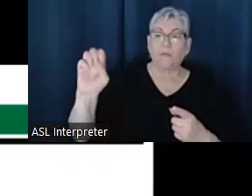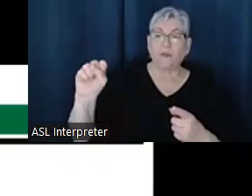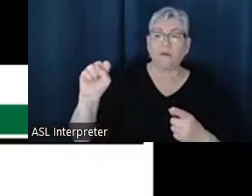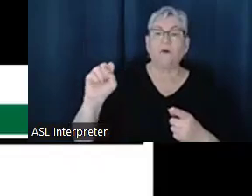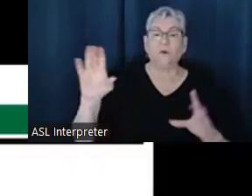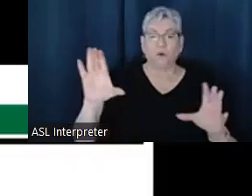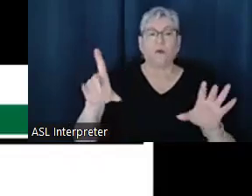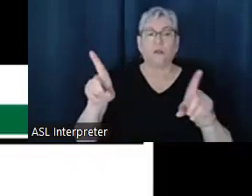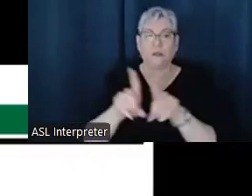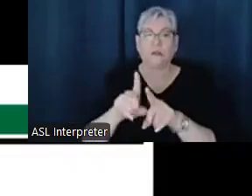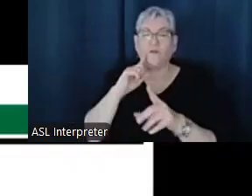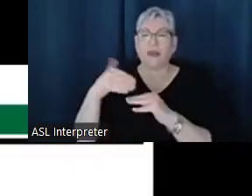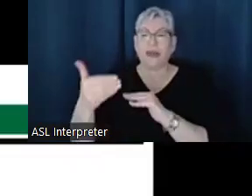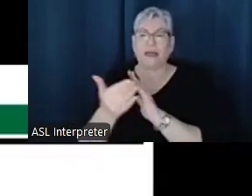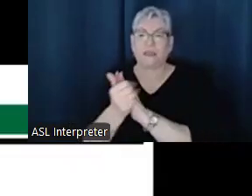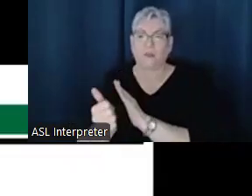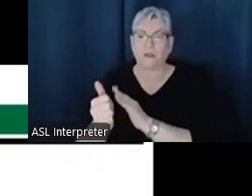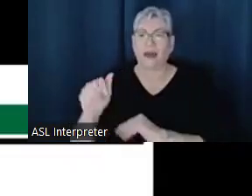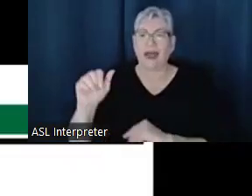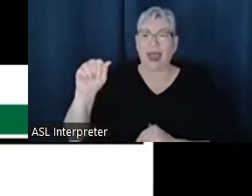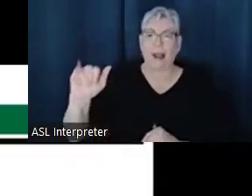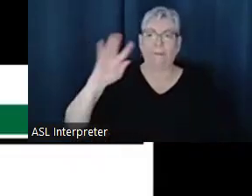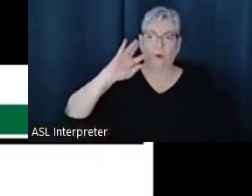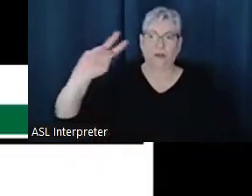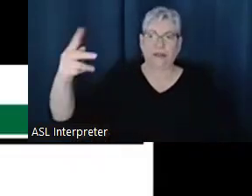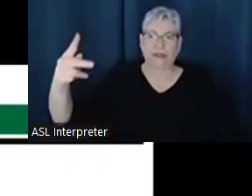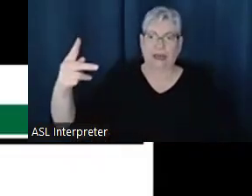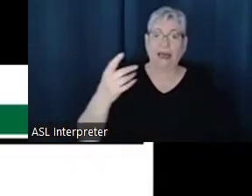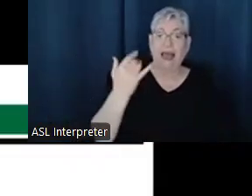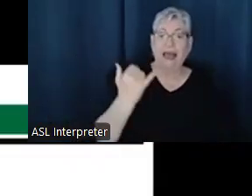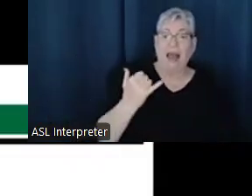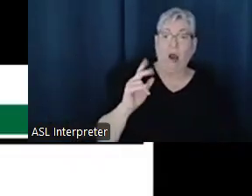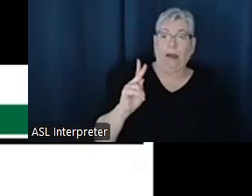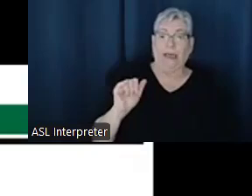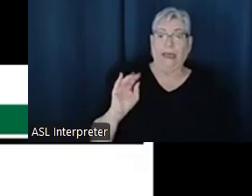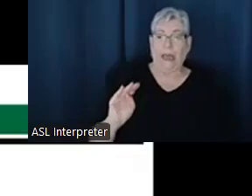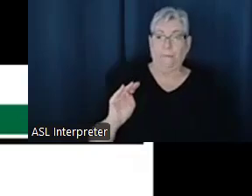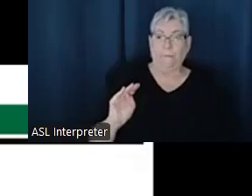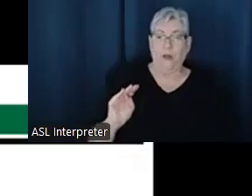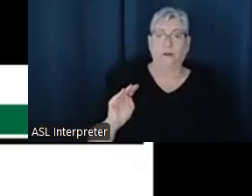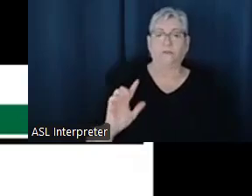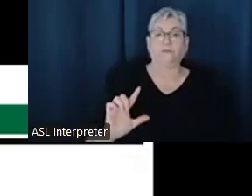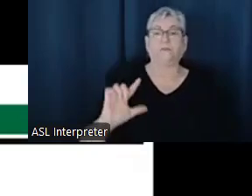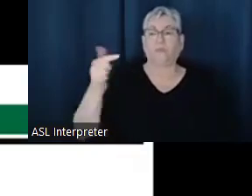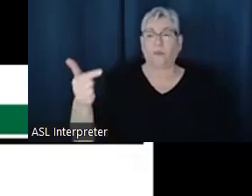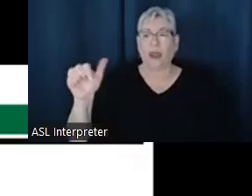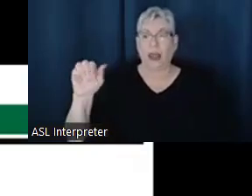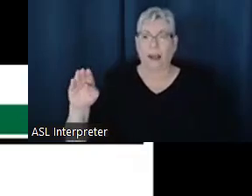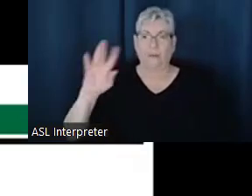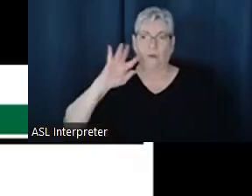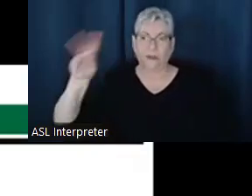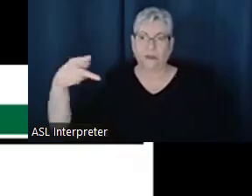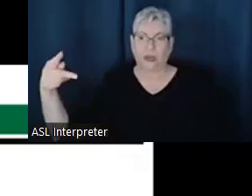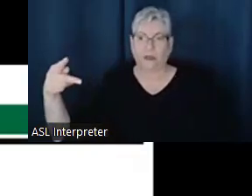So we'll pick we'll do Kim for this social competency, and then we'll talk to Amy the next one. How's that sound?